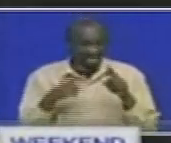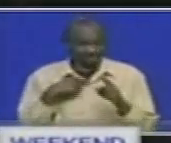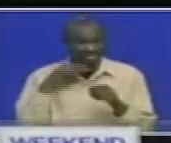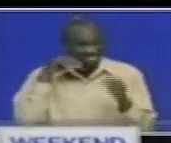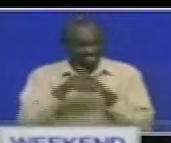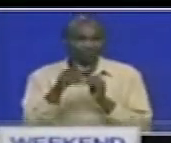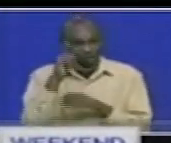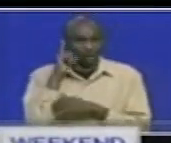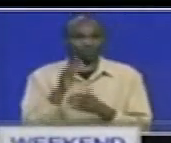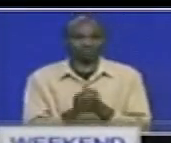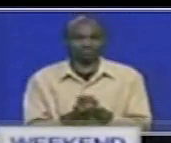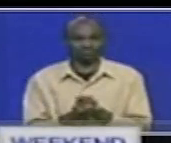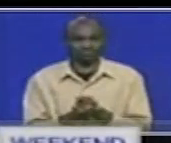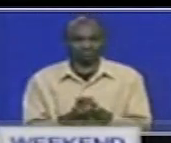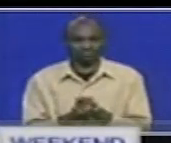for